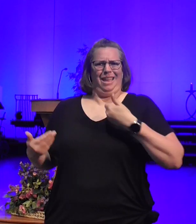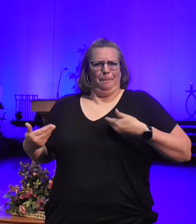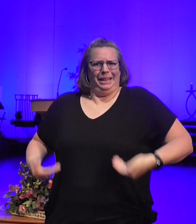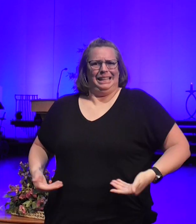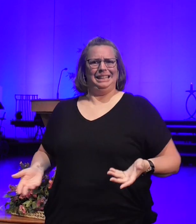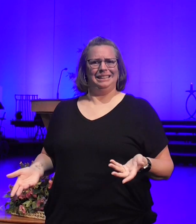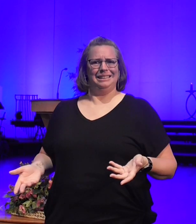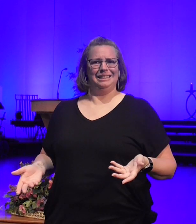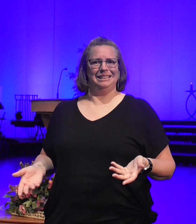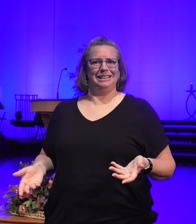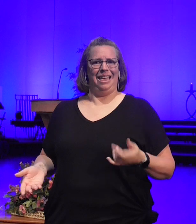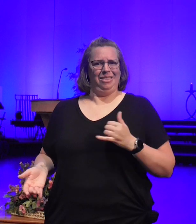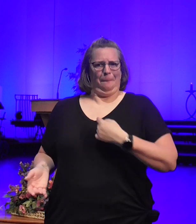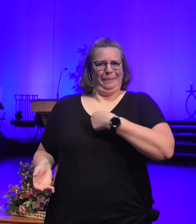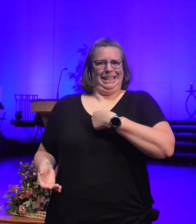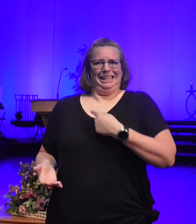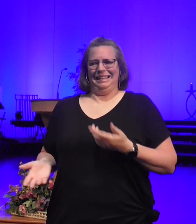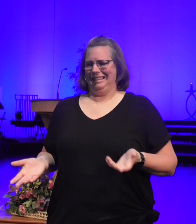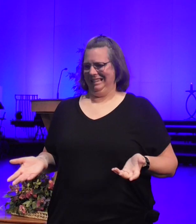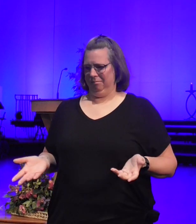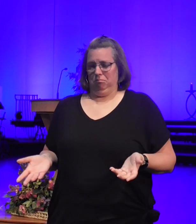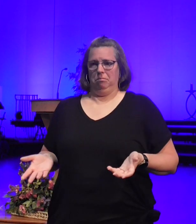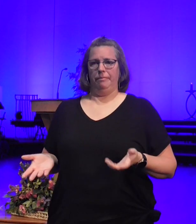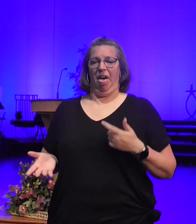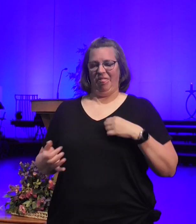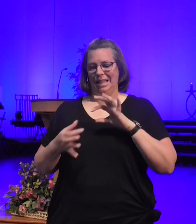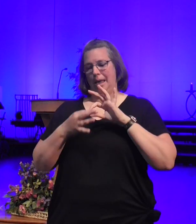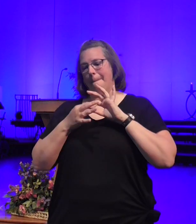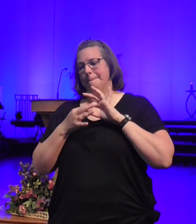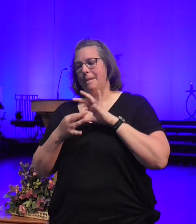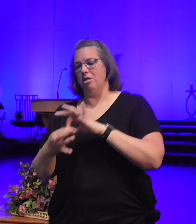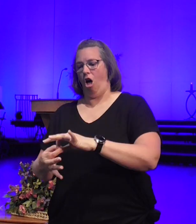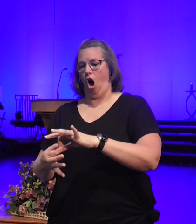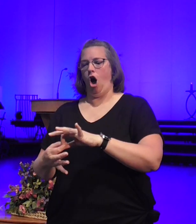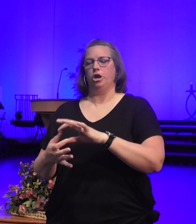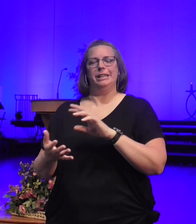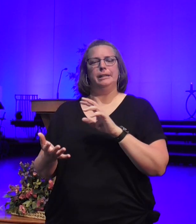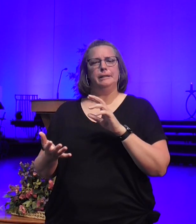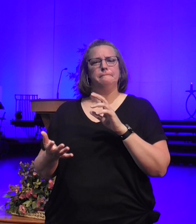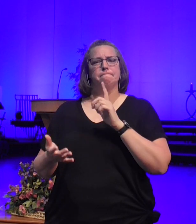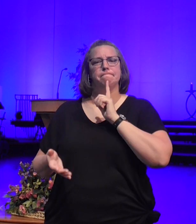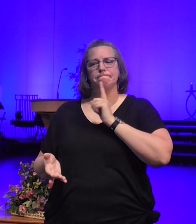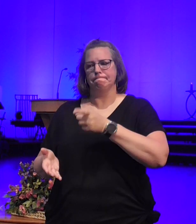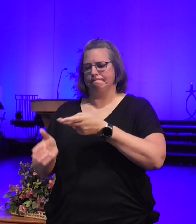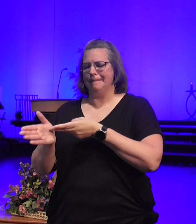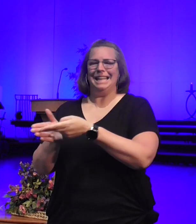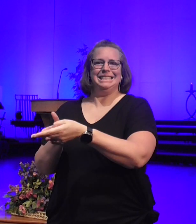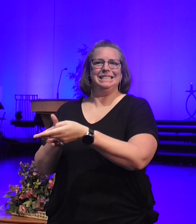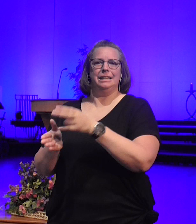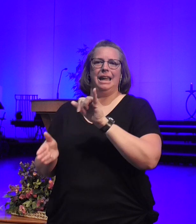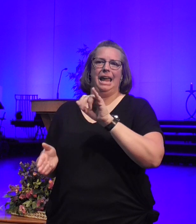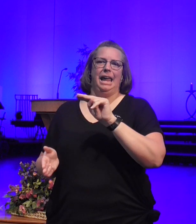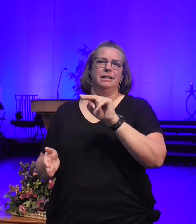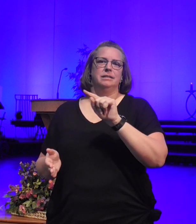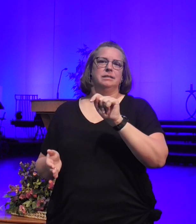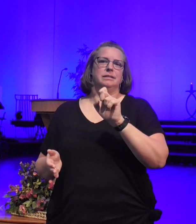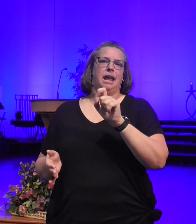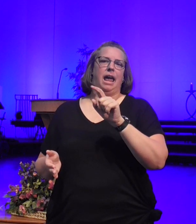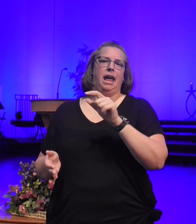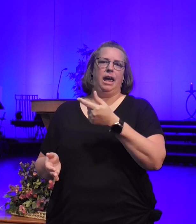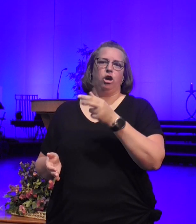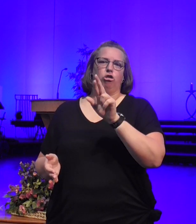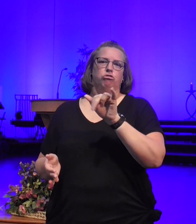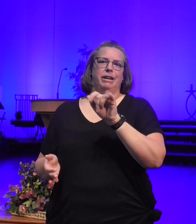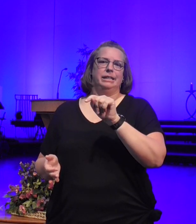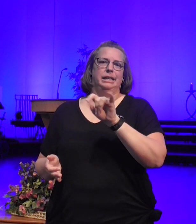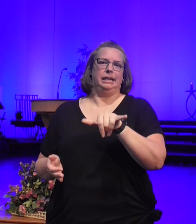And that is called, I think, belonging integrity. When we give up our old stories and we step into the truth of who we are, and